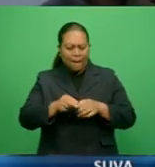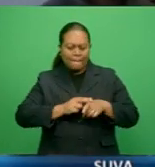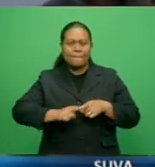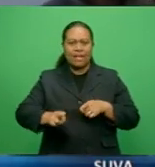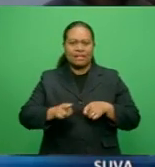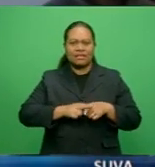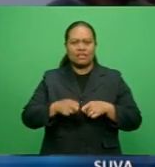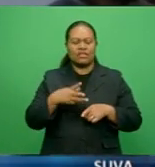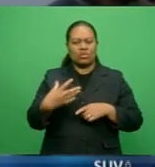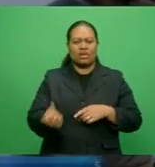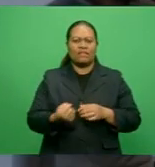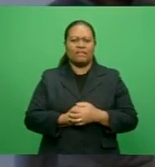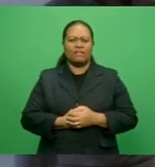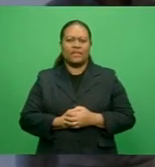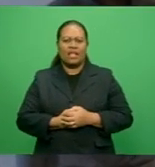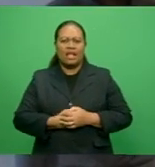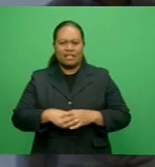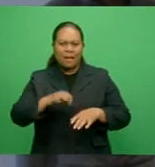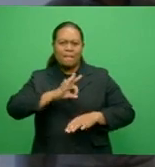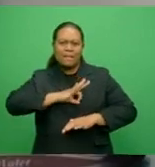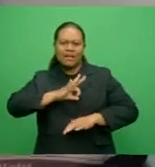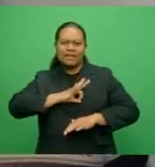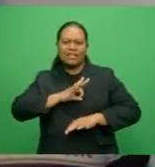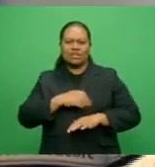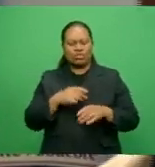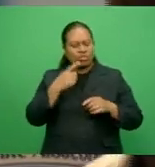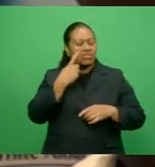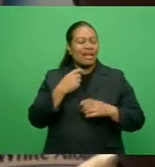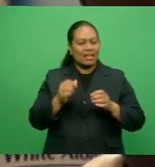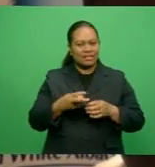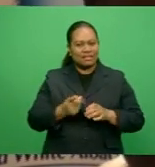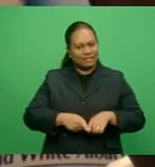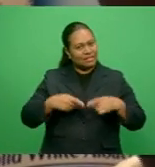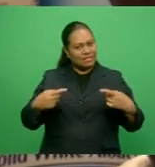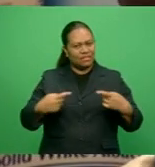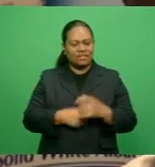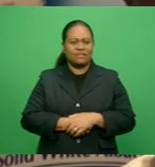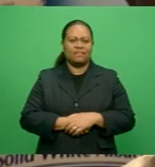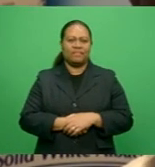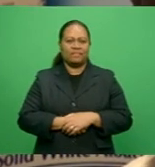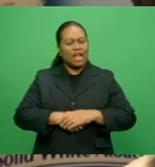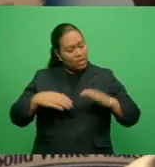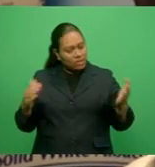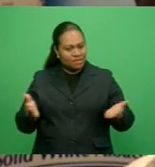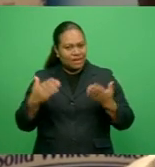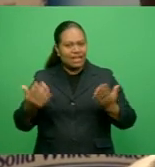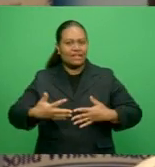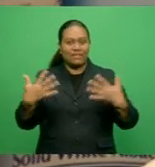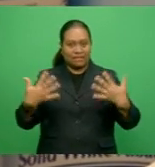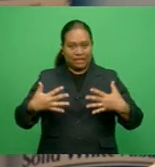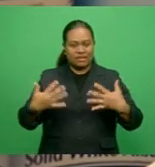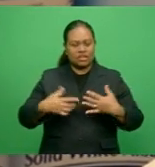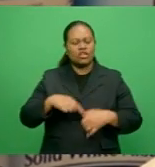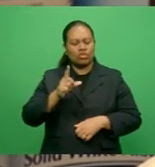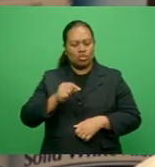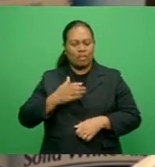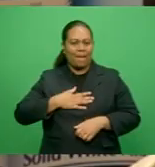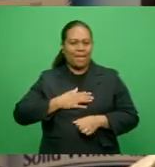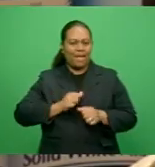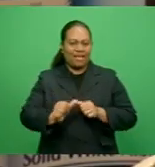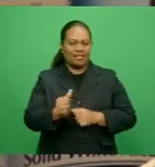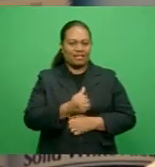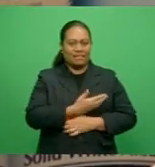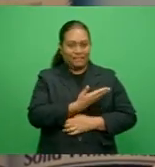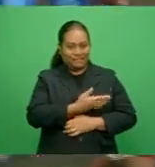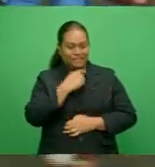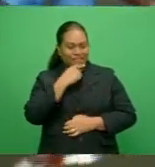an Olympic gold medalist to try something different. I was just playing my part in the 15s, just doing my best, and